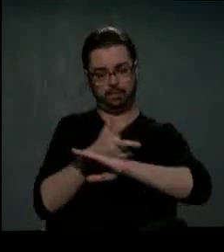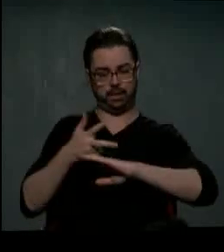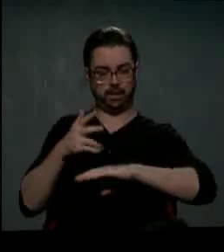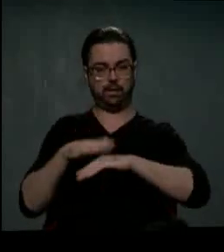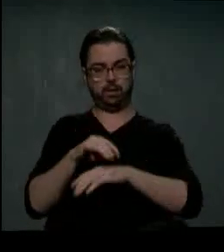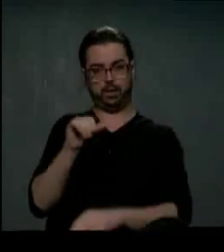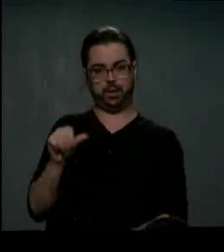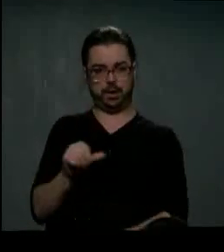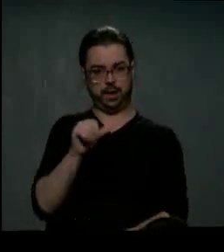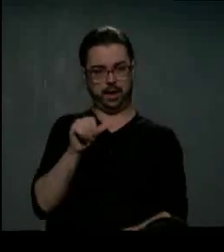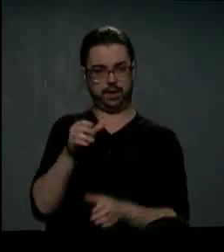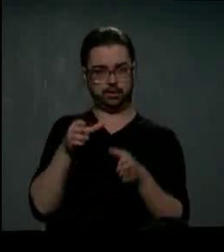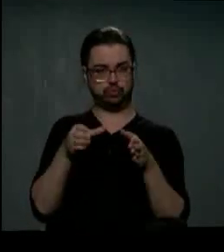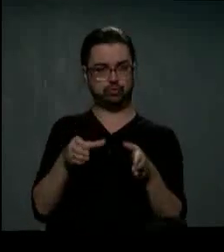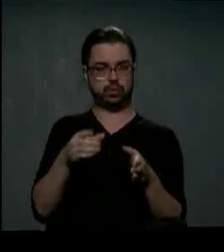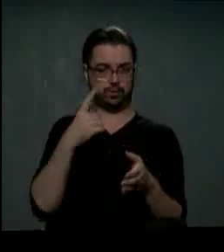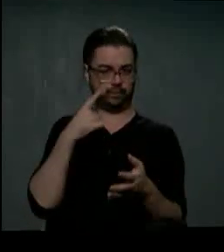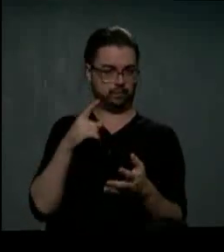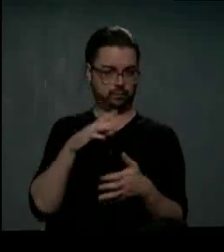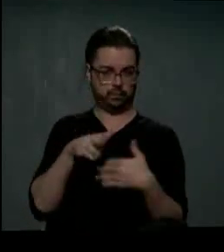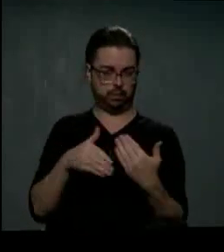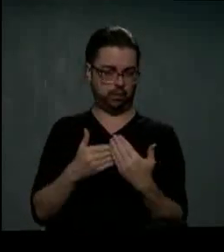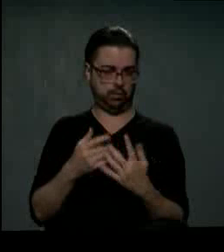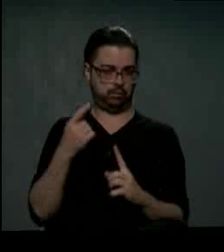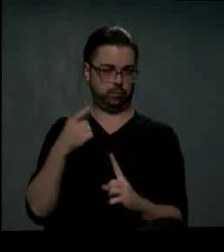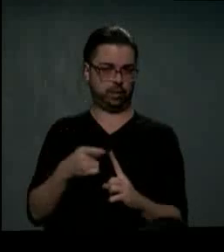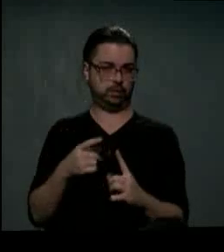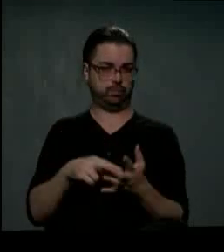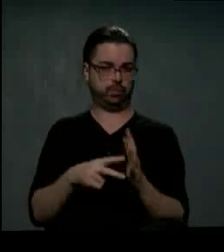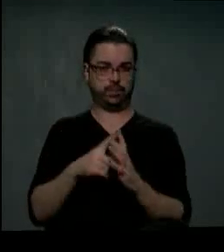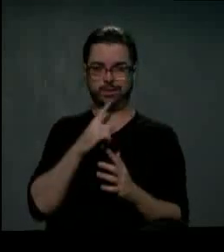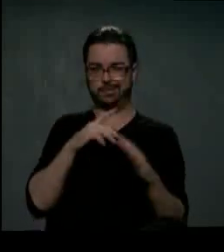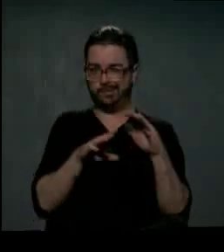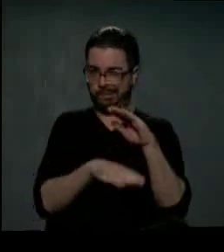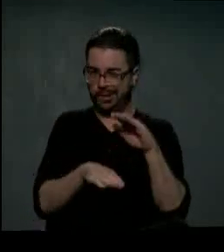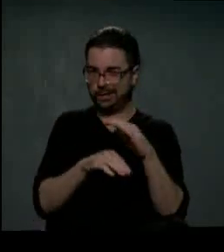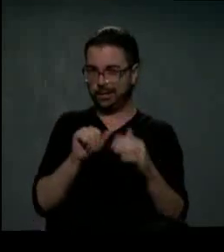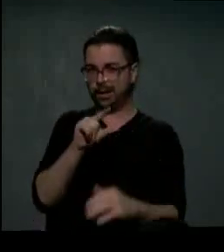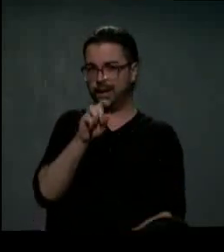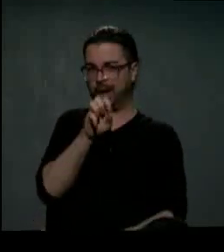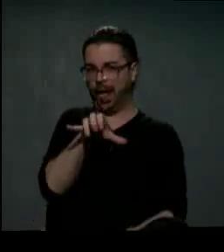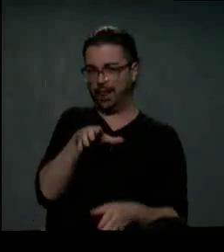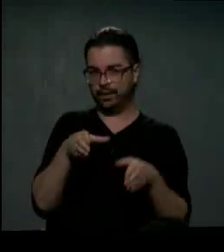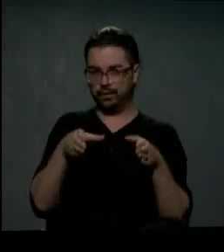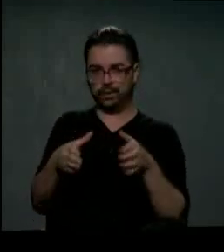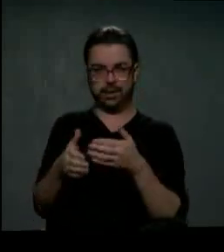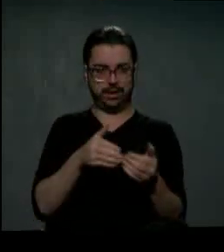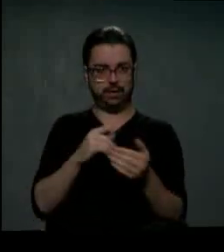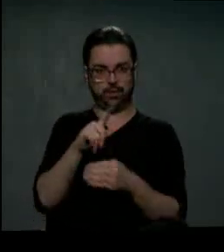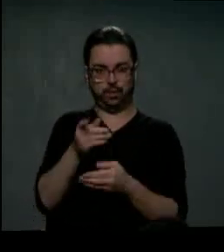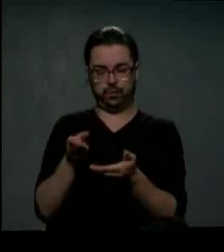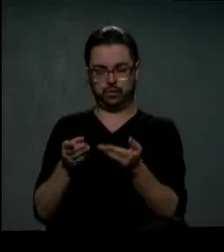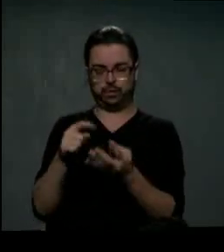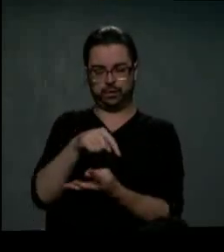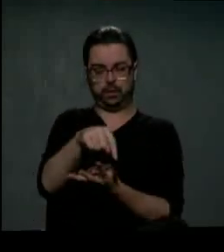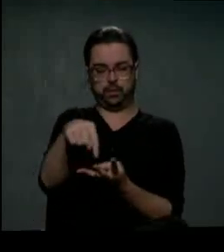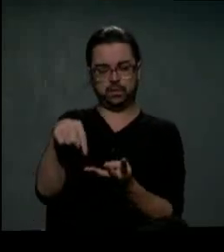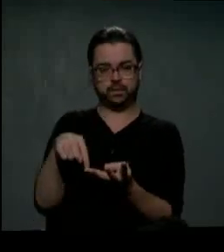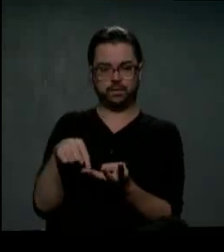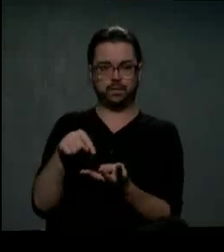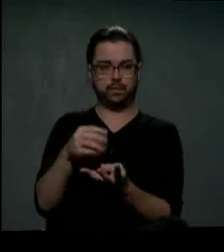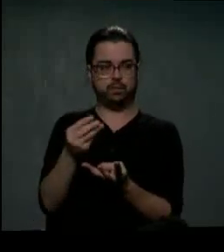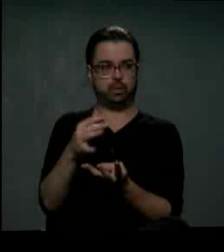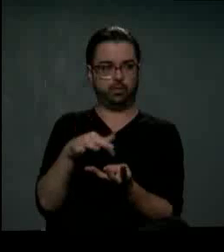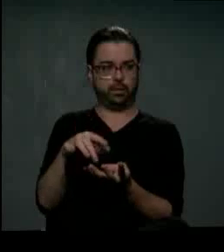Street, which for all practical purposes is basically an alleyway anyway, only servicing the 4 properties. This is a really